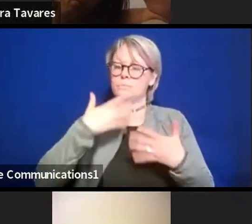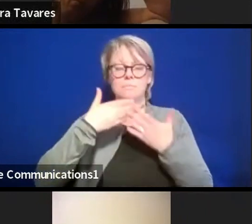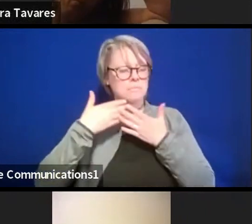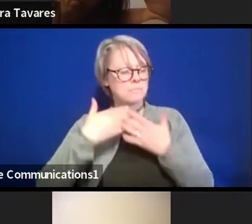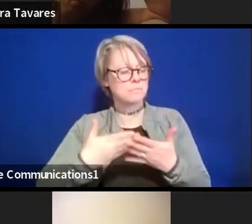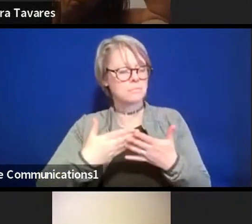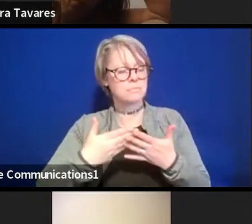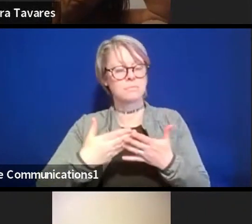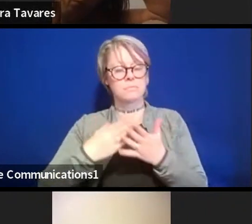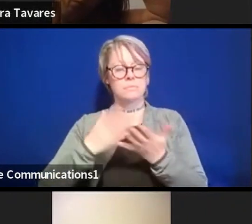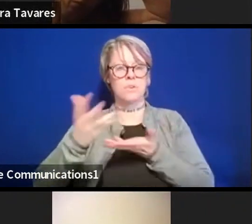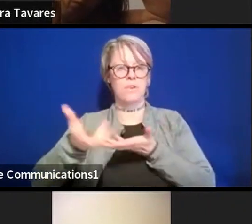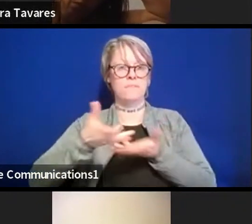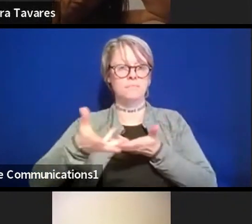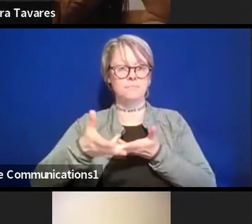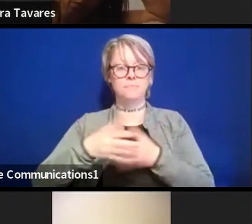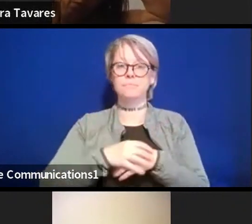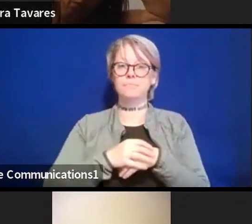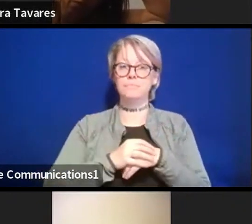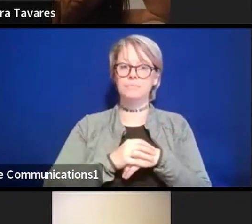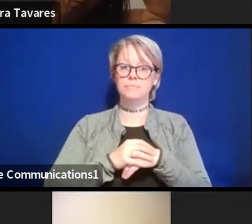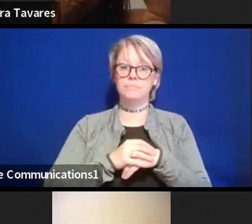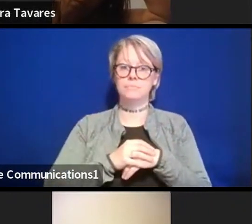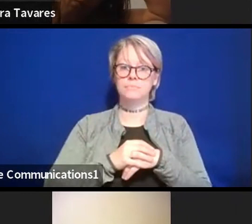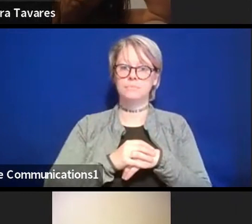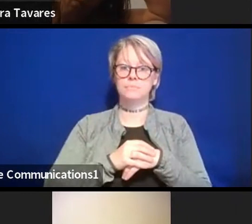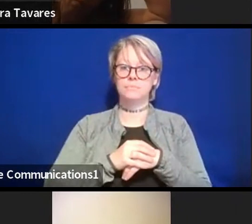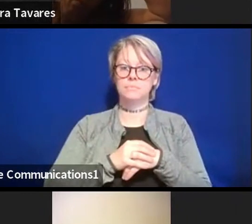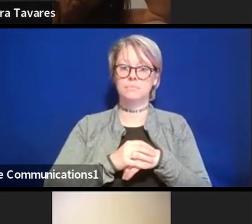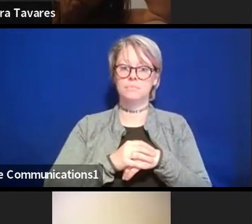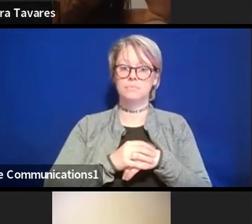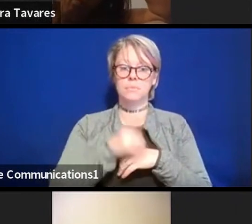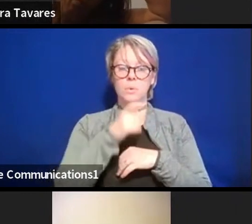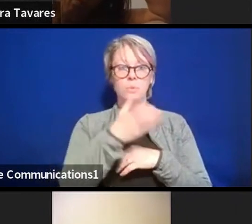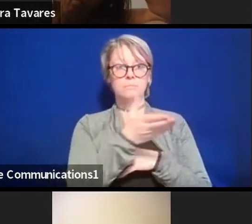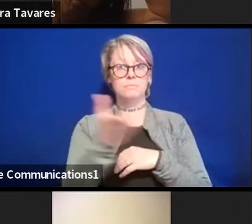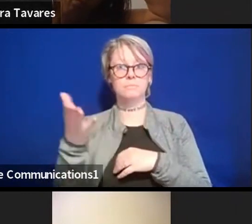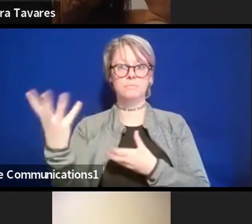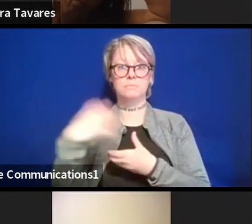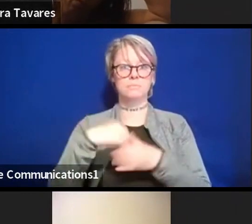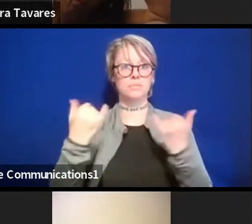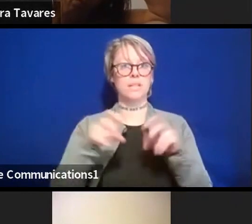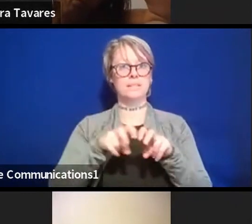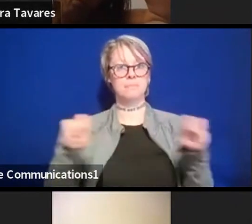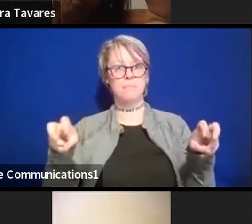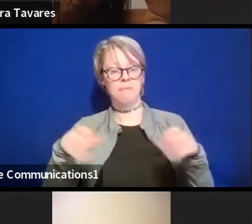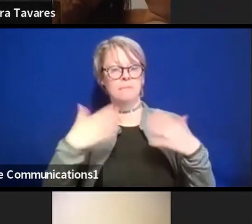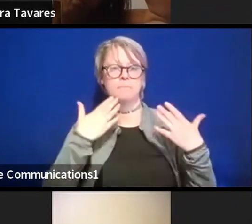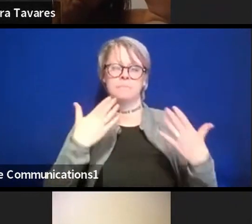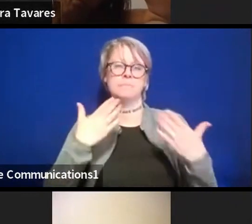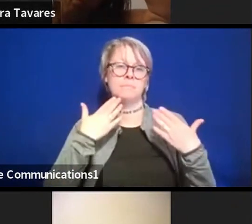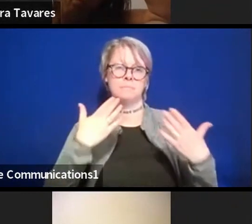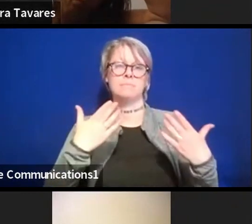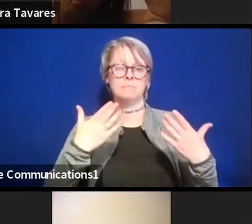and to everyone who was on today's panel. Again,